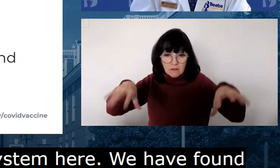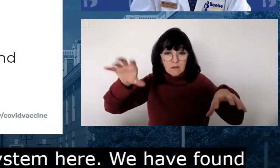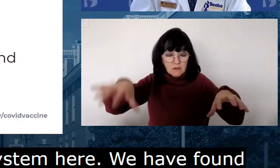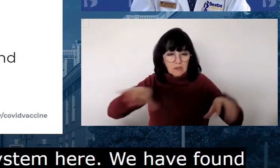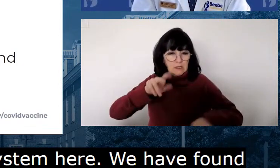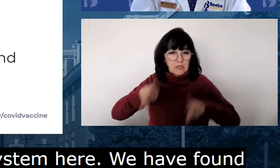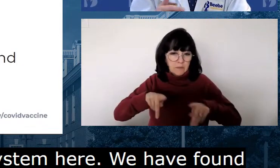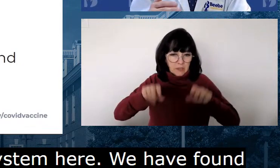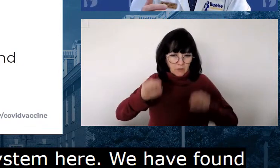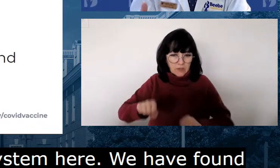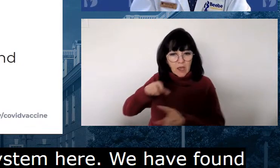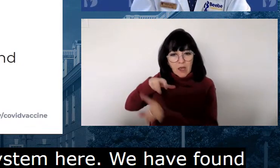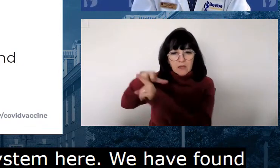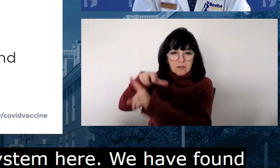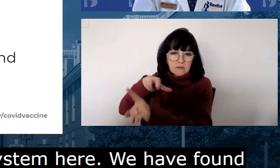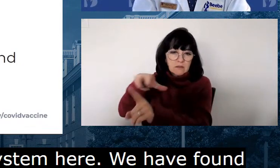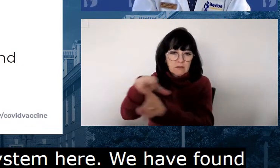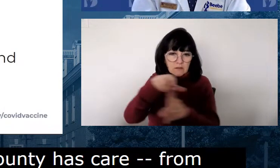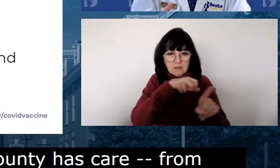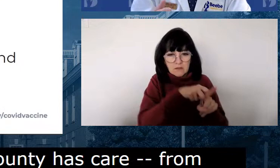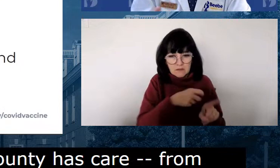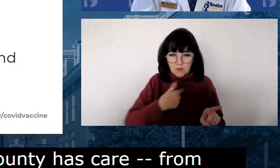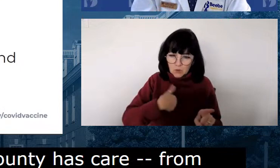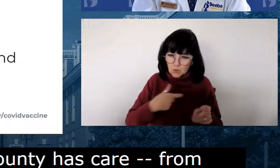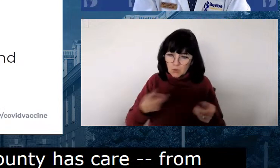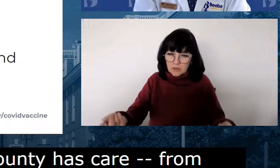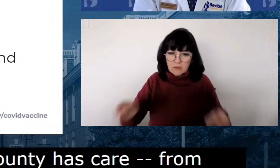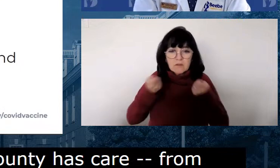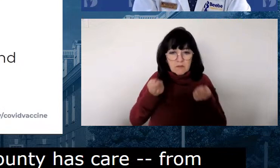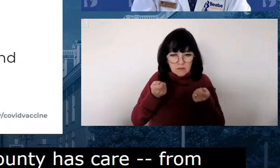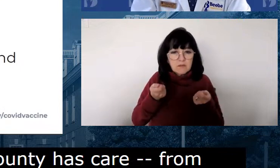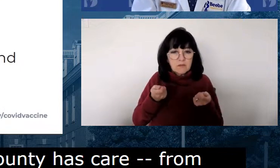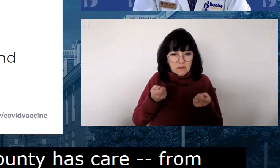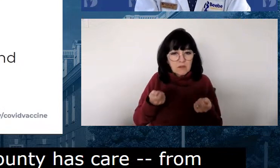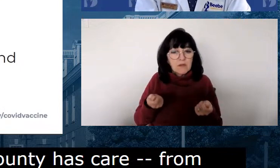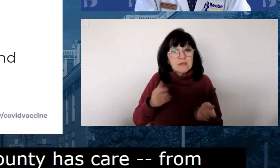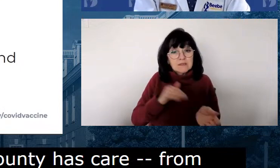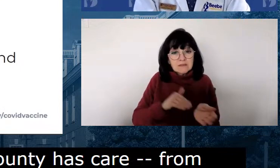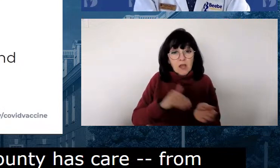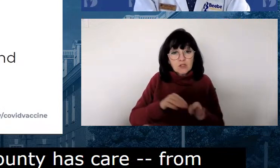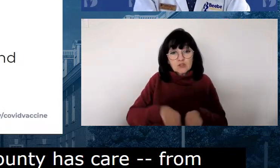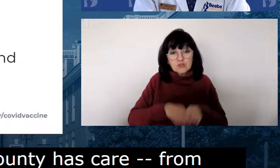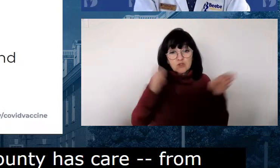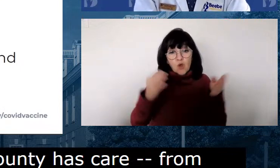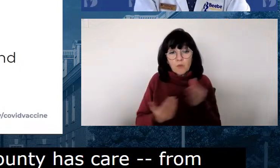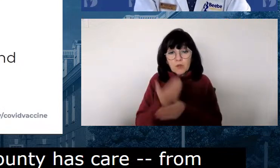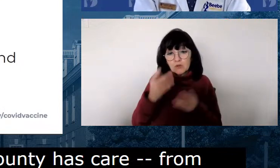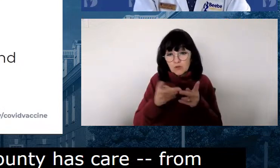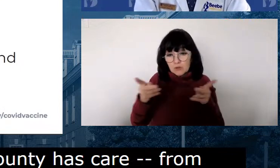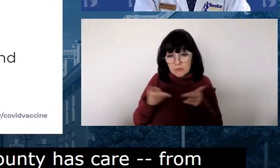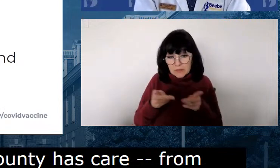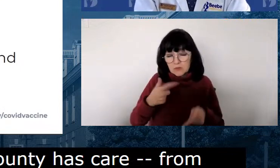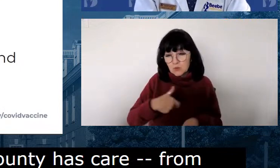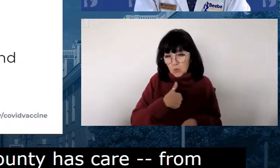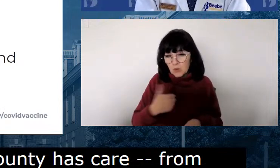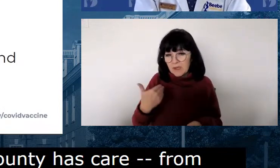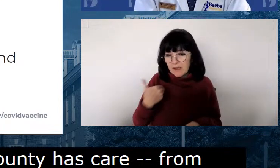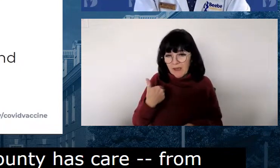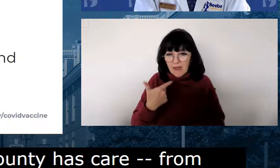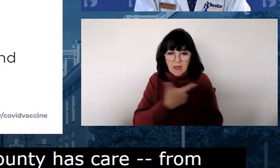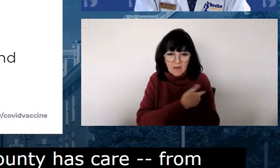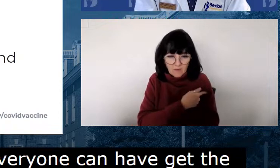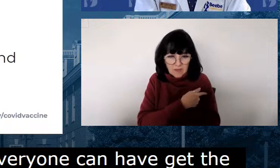they need. We've of course recruited multiple physicians to open up new places, and we have vaccine and testing centers in 2